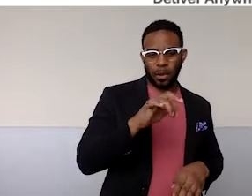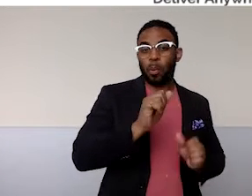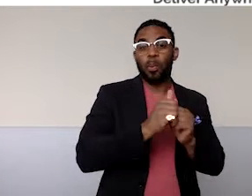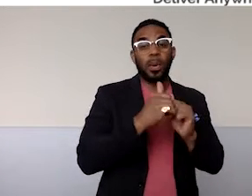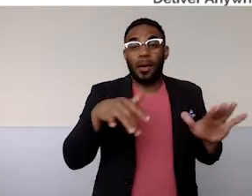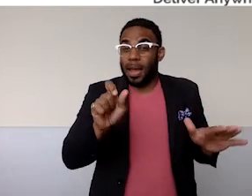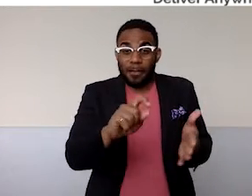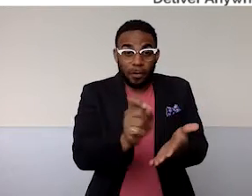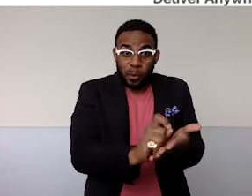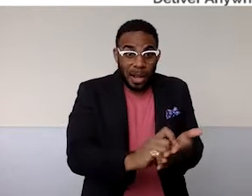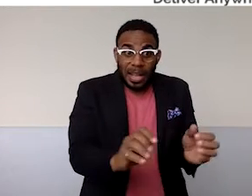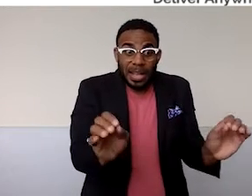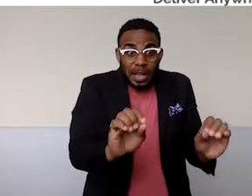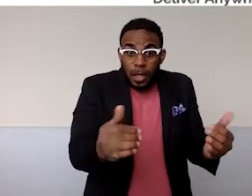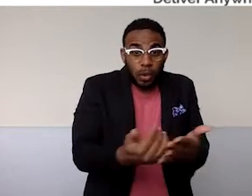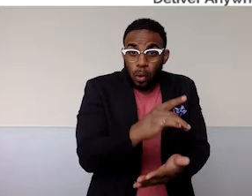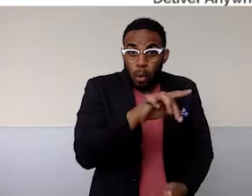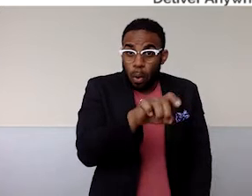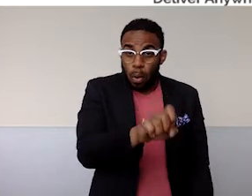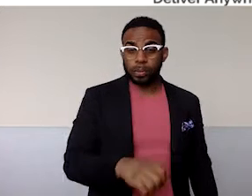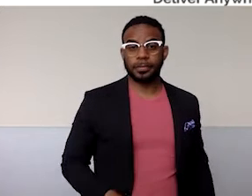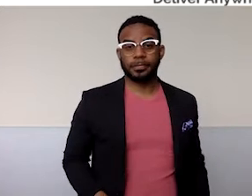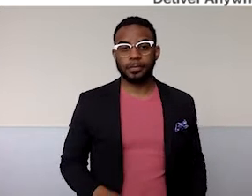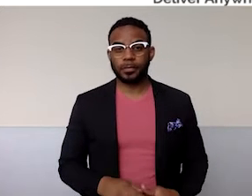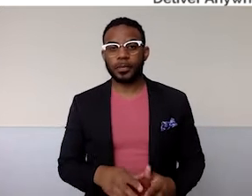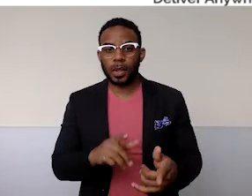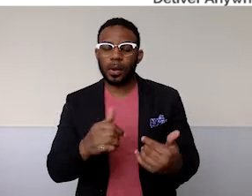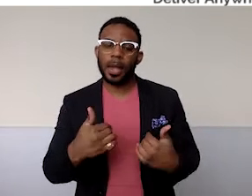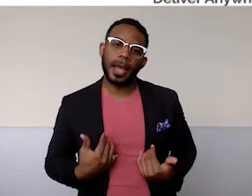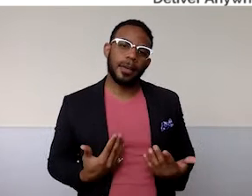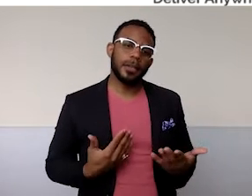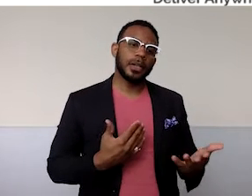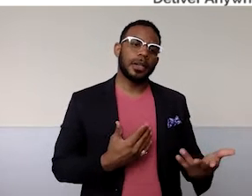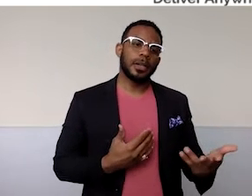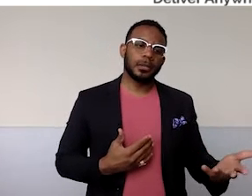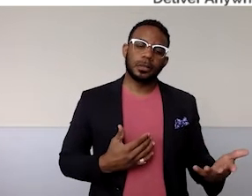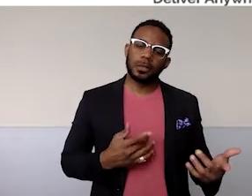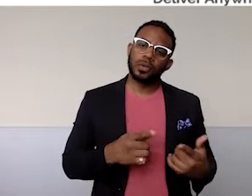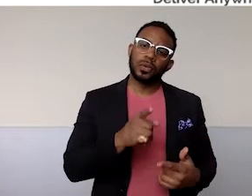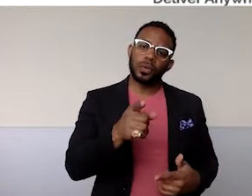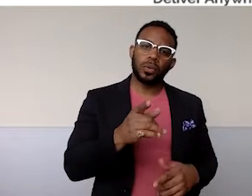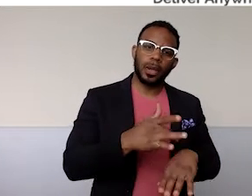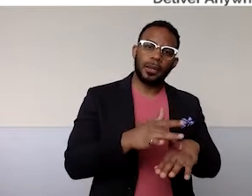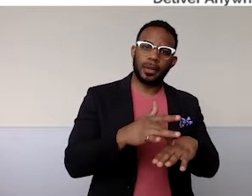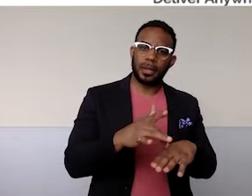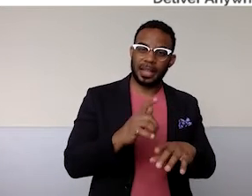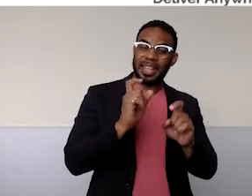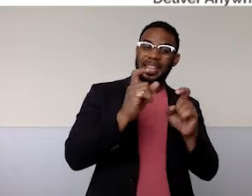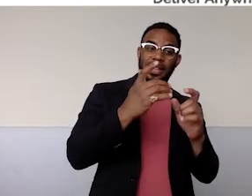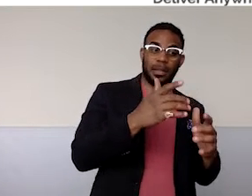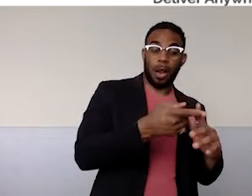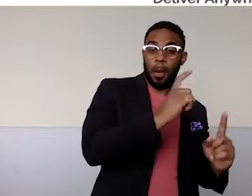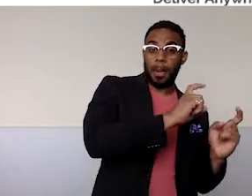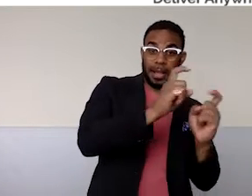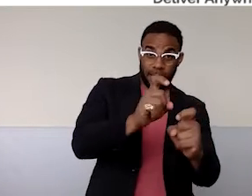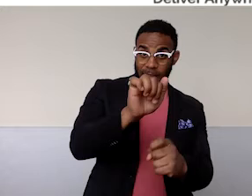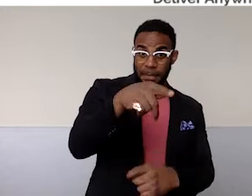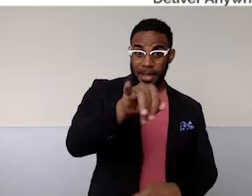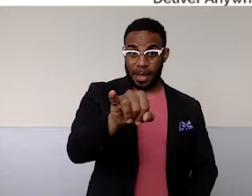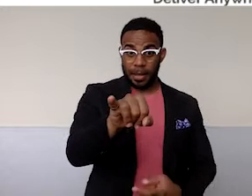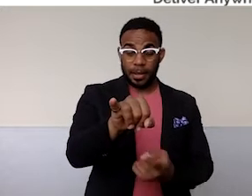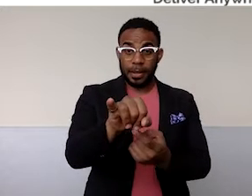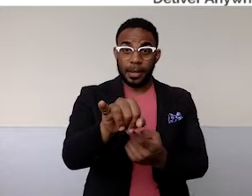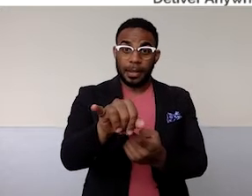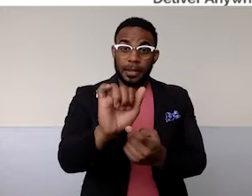write really any code. All right, you have it to you, and it gives to you an API. All